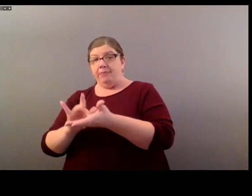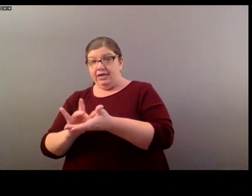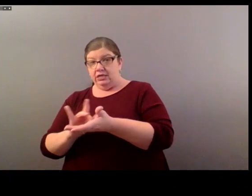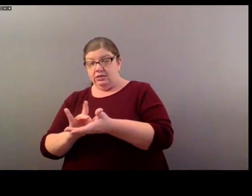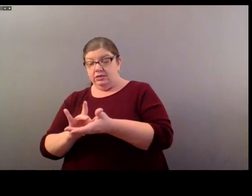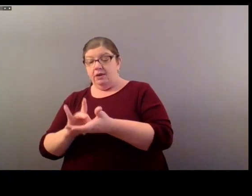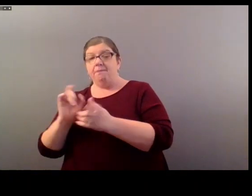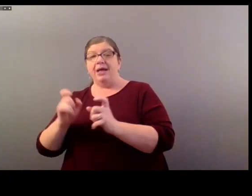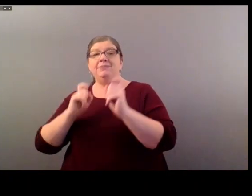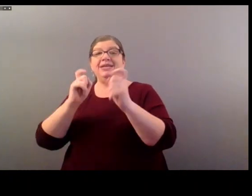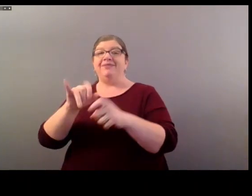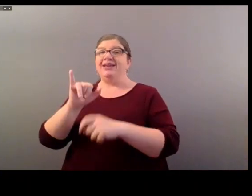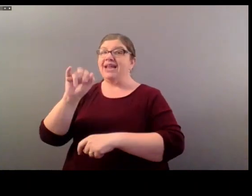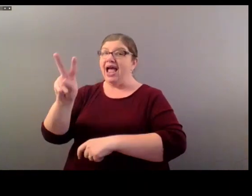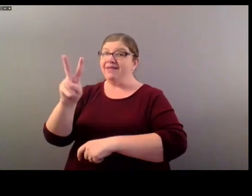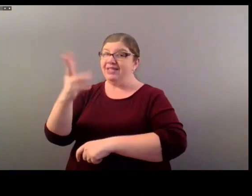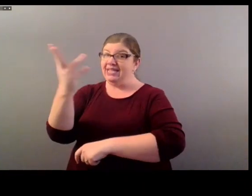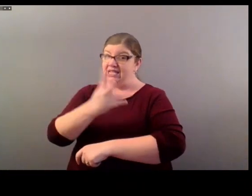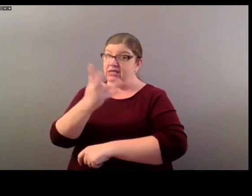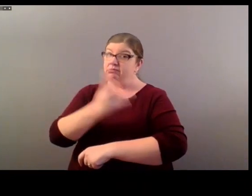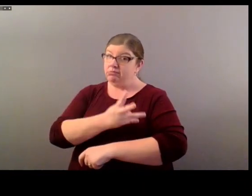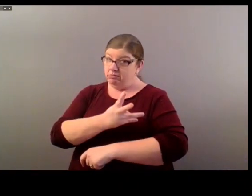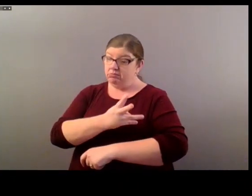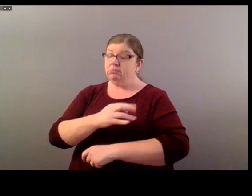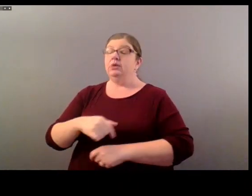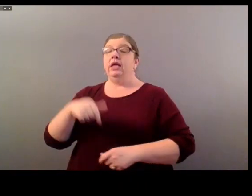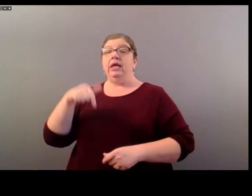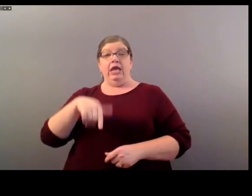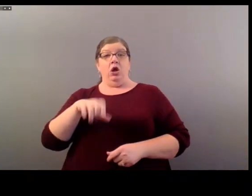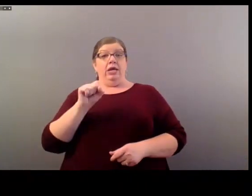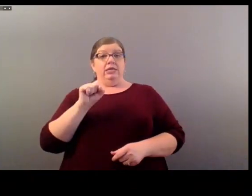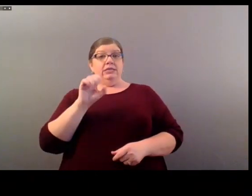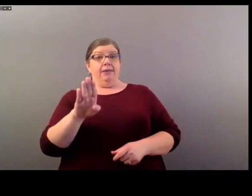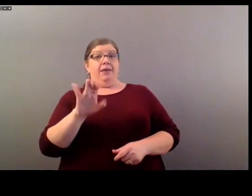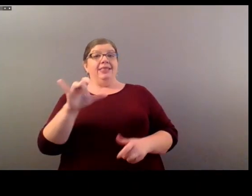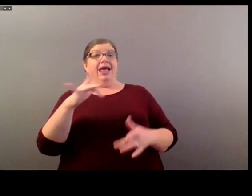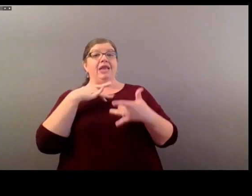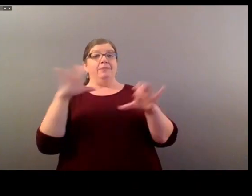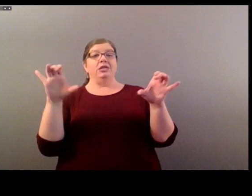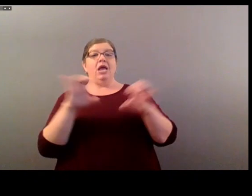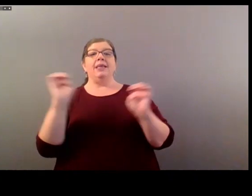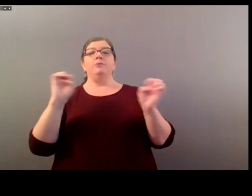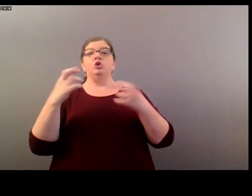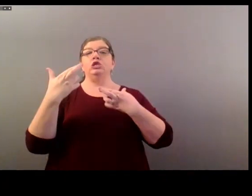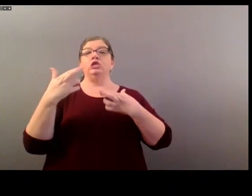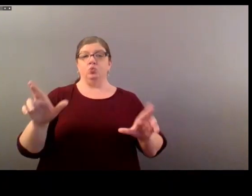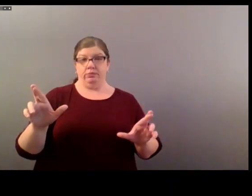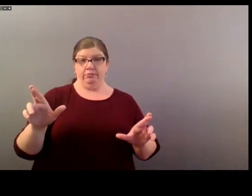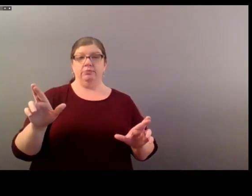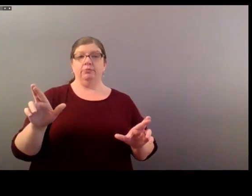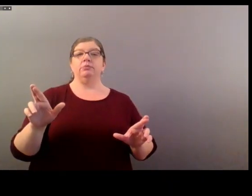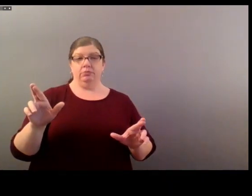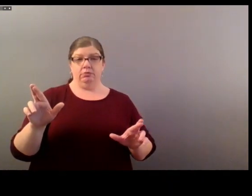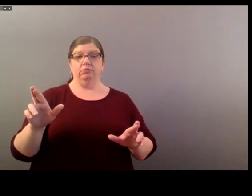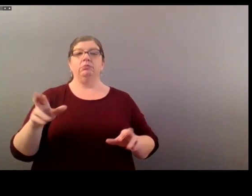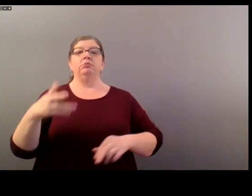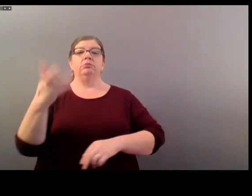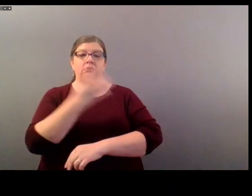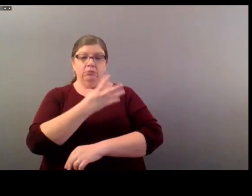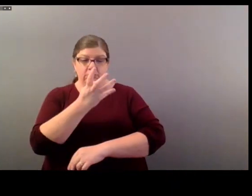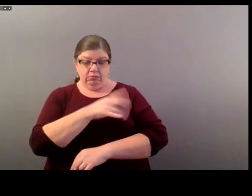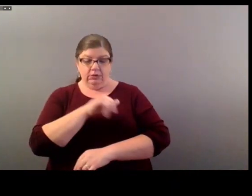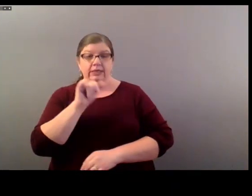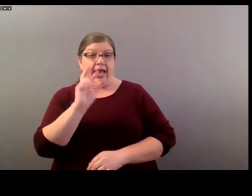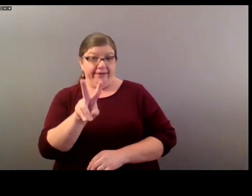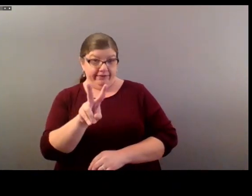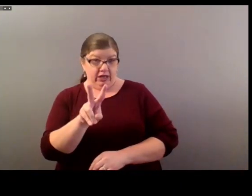given intravenously. And here in Santa Barbara, it's usually done in the emergency room, and it's good for people who